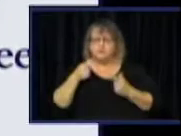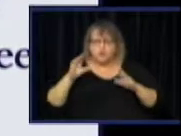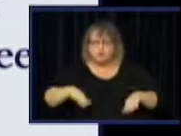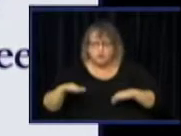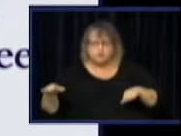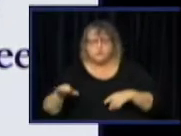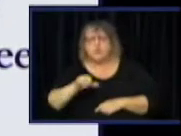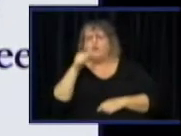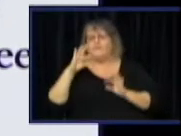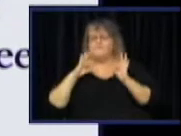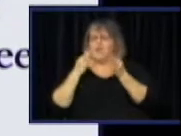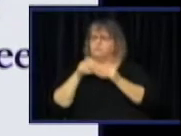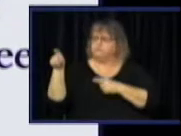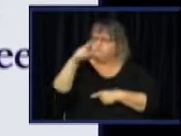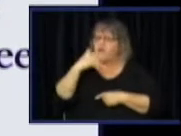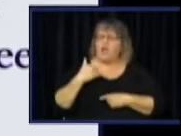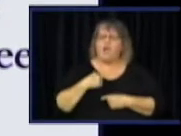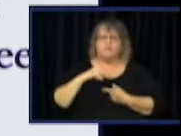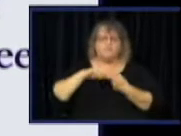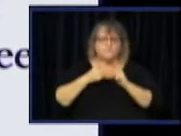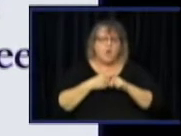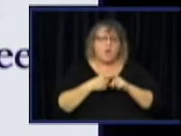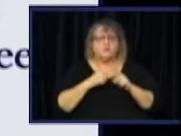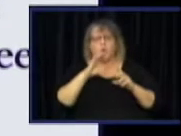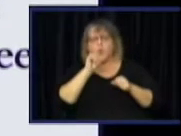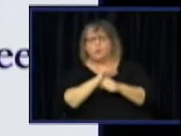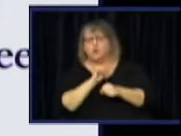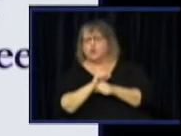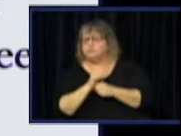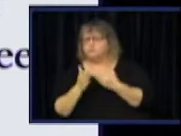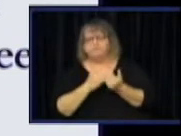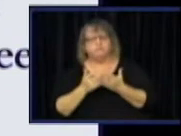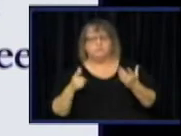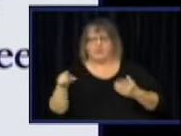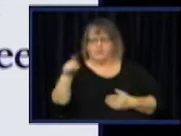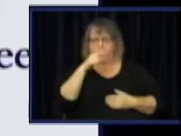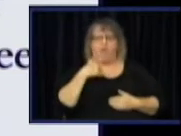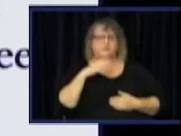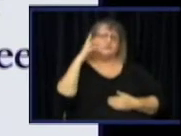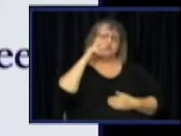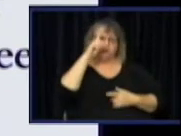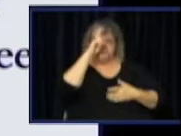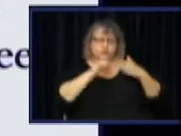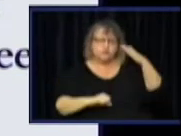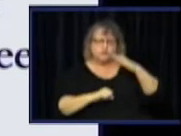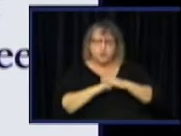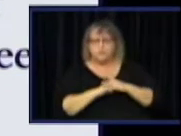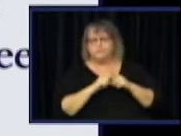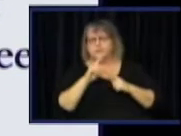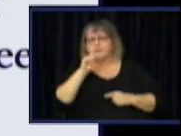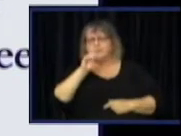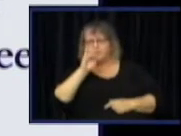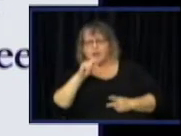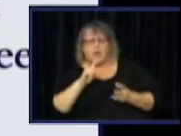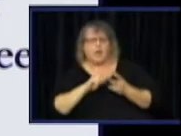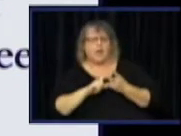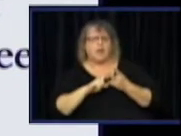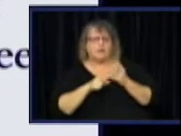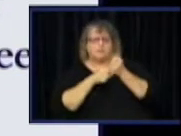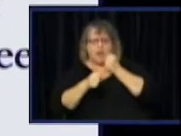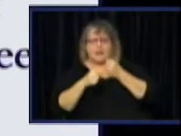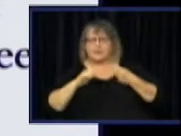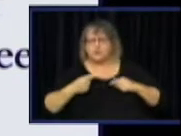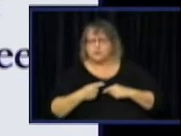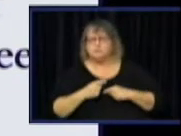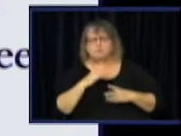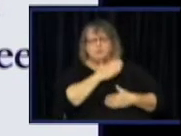grandchildren, other family members, your friends, your coworkers. They might have had one of these neurotrauma injuries. Please tell